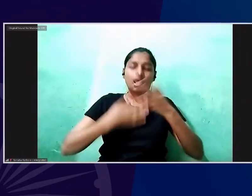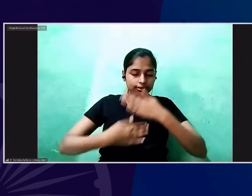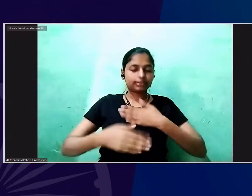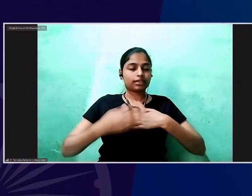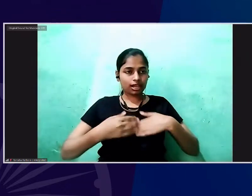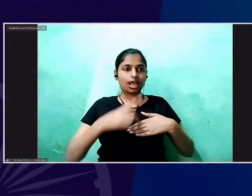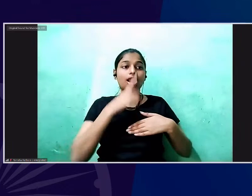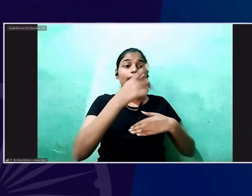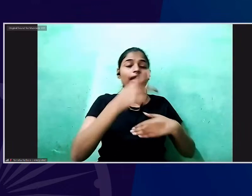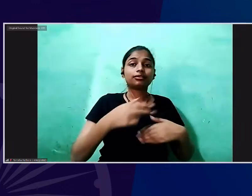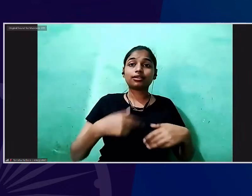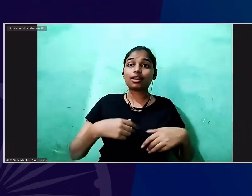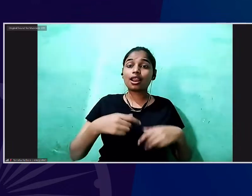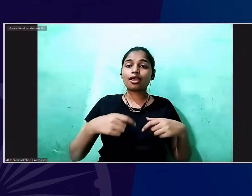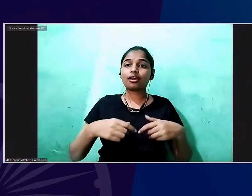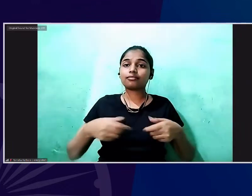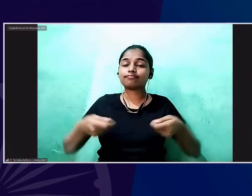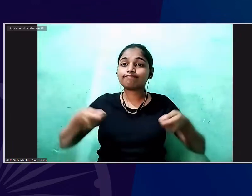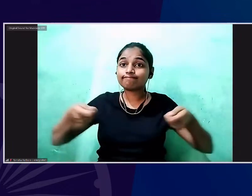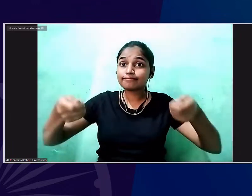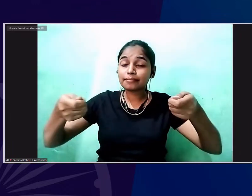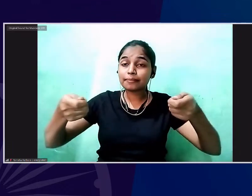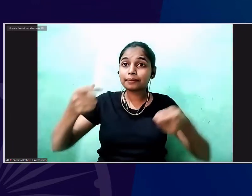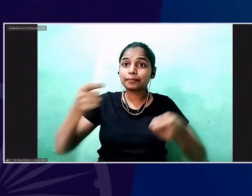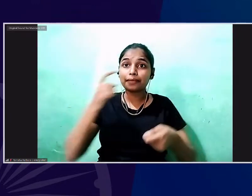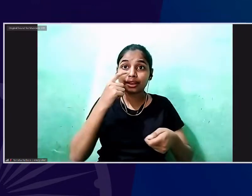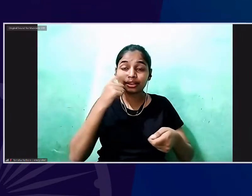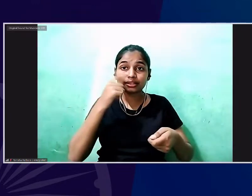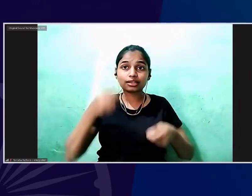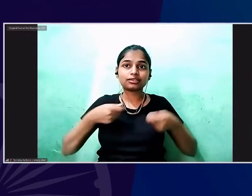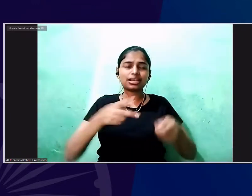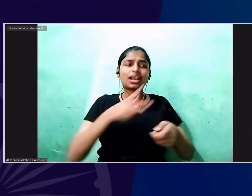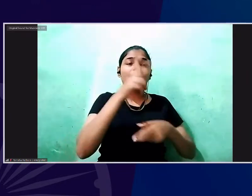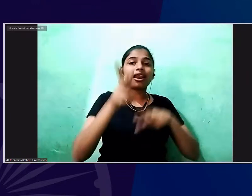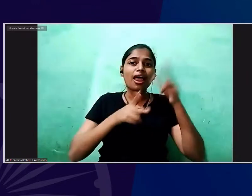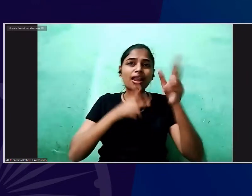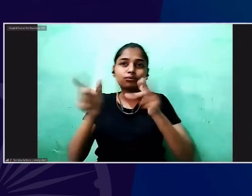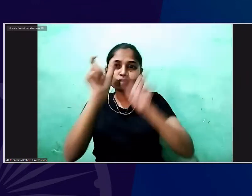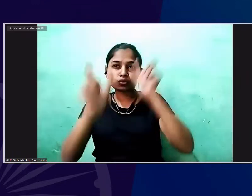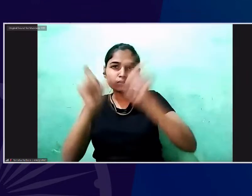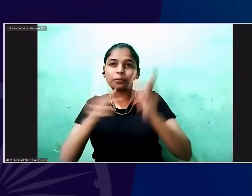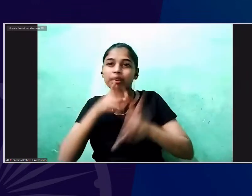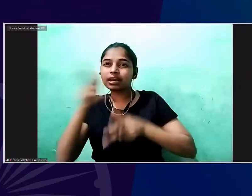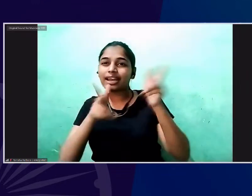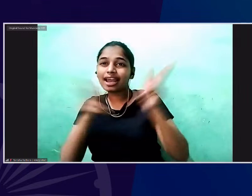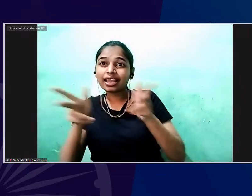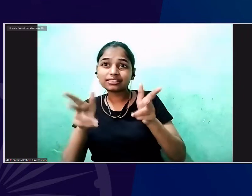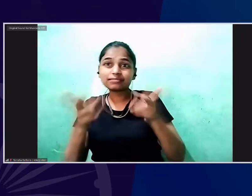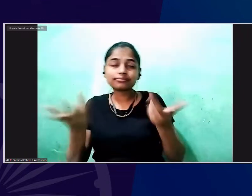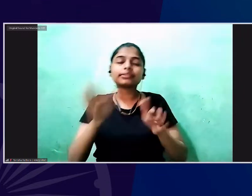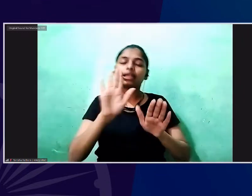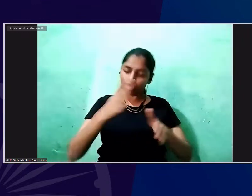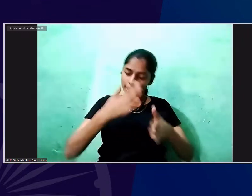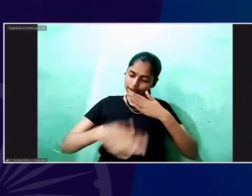way, Maxwell is helped by an air hostess who